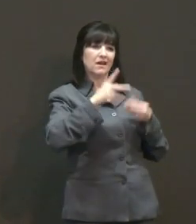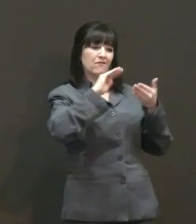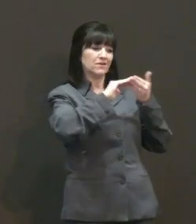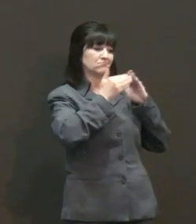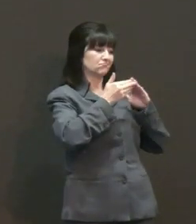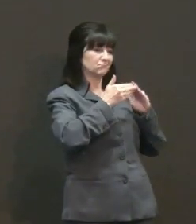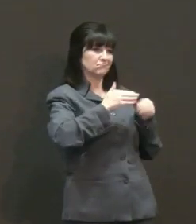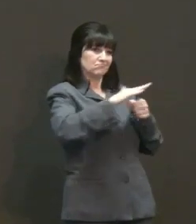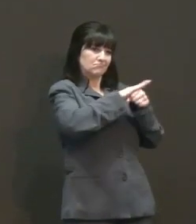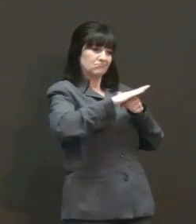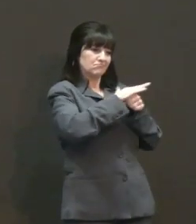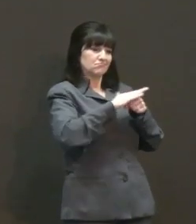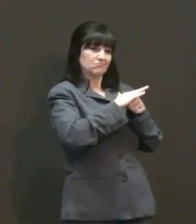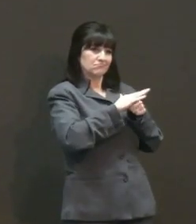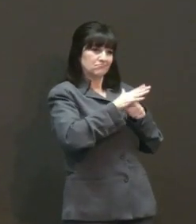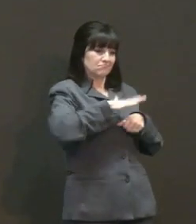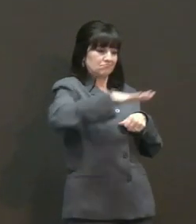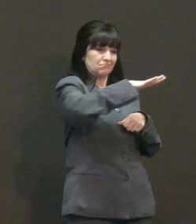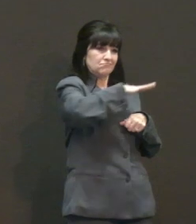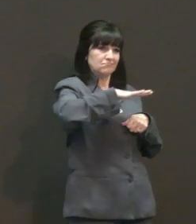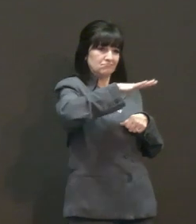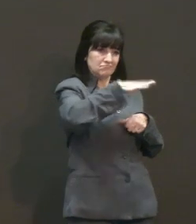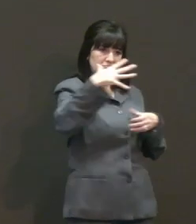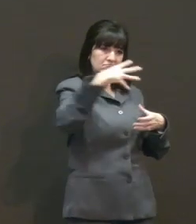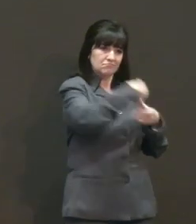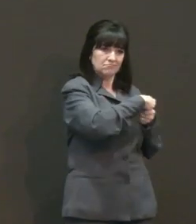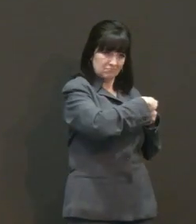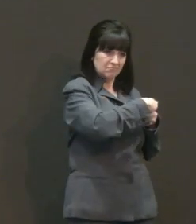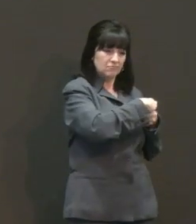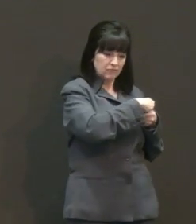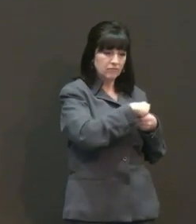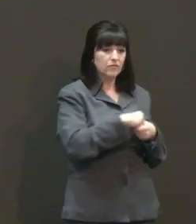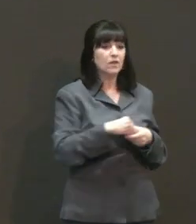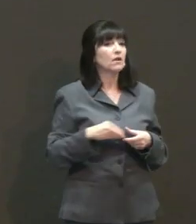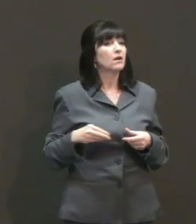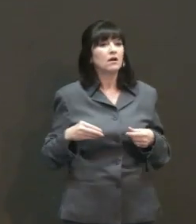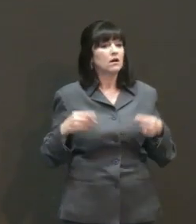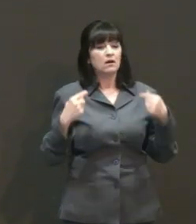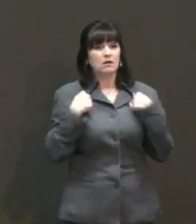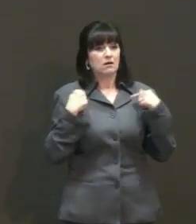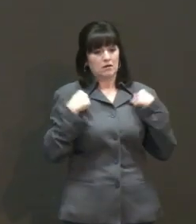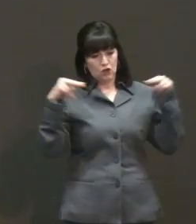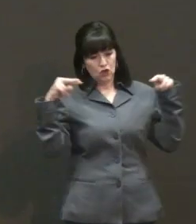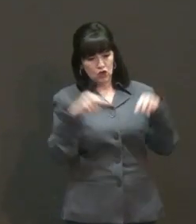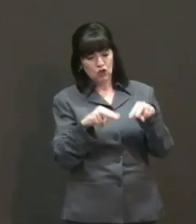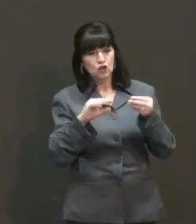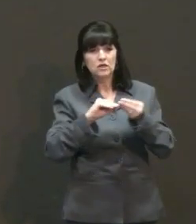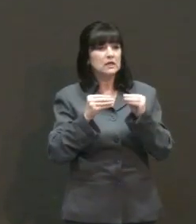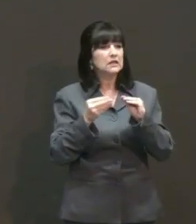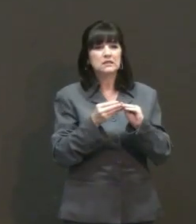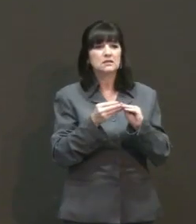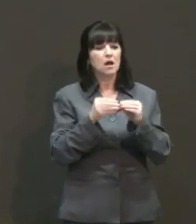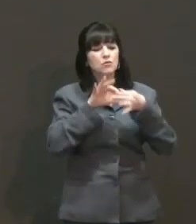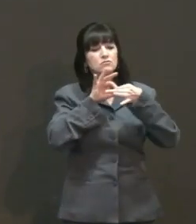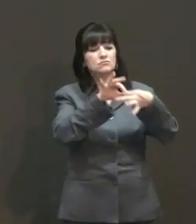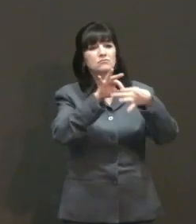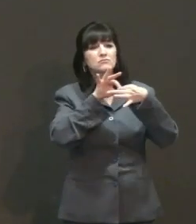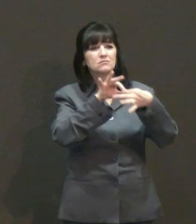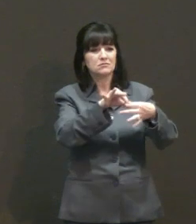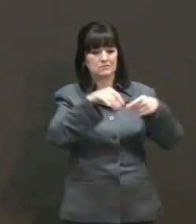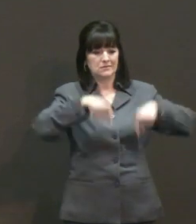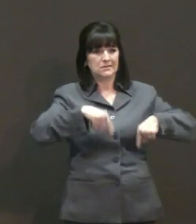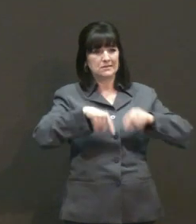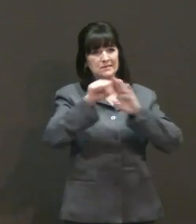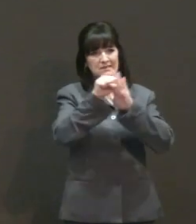evaluation, in their calculation. We look at the numbers as it relates to the state of Delaware. There is